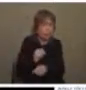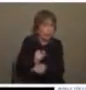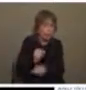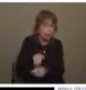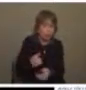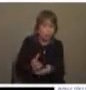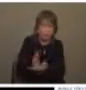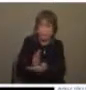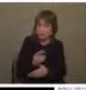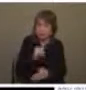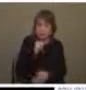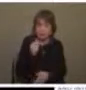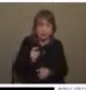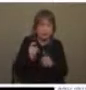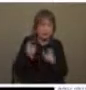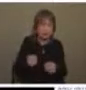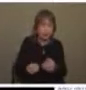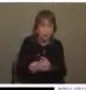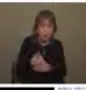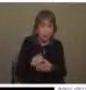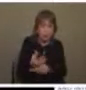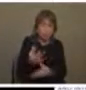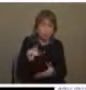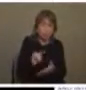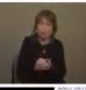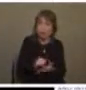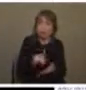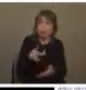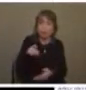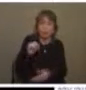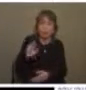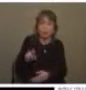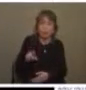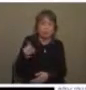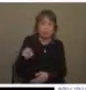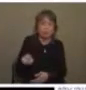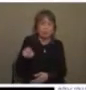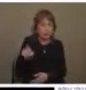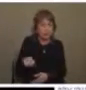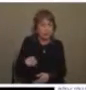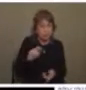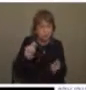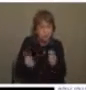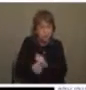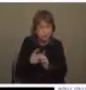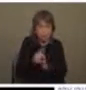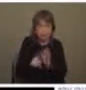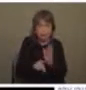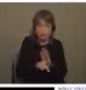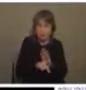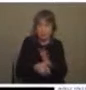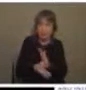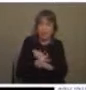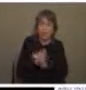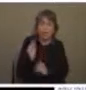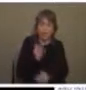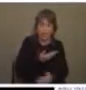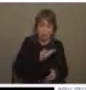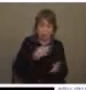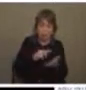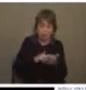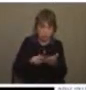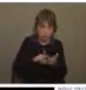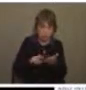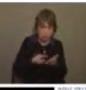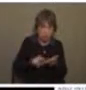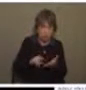growth that Puerto Rico needs. Puerto Rico needs policies that attack poverty and attack the root causes of poverty. What we know from our research is that the best